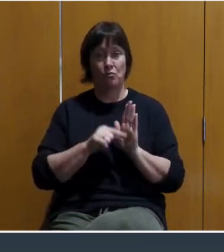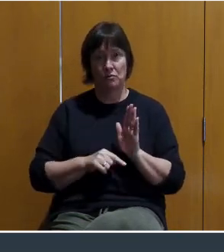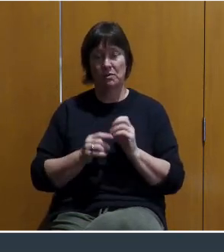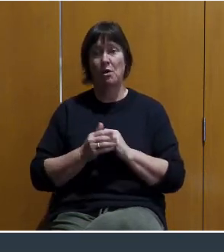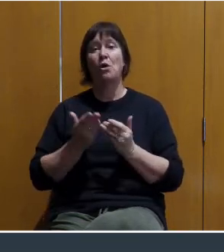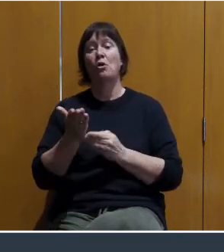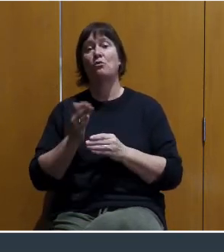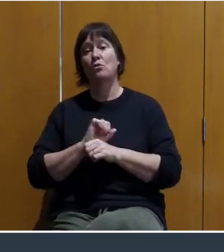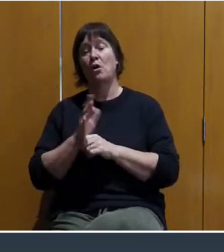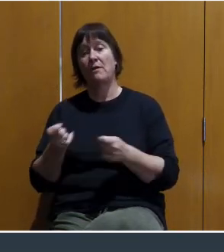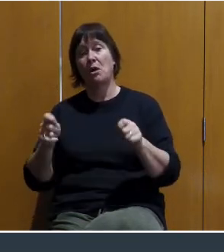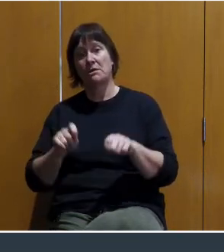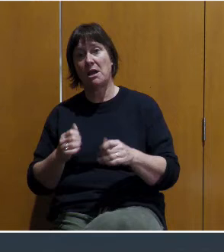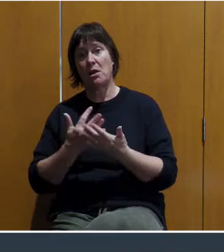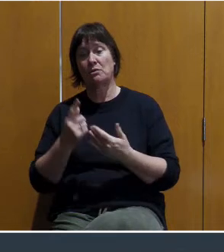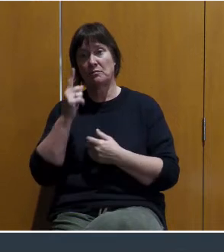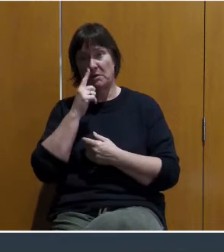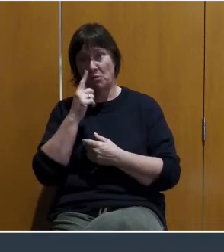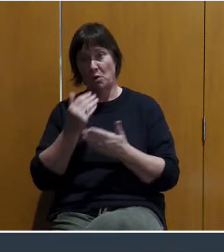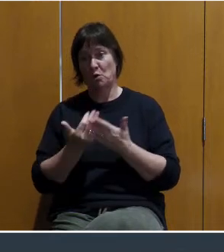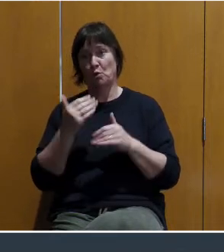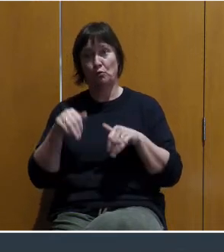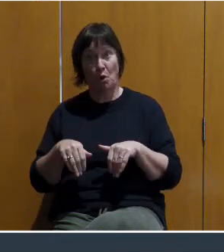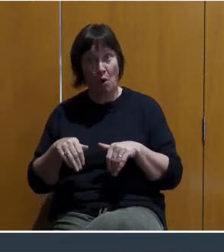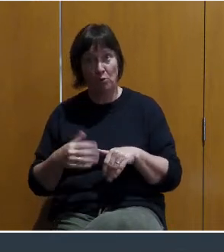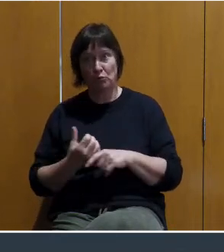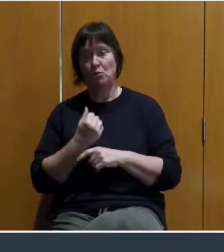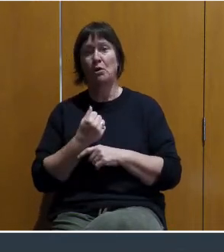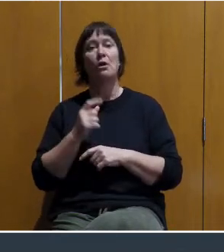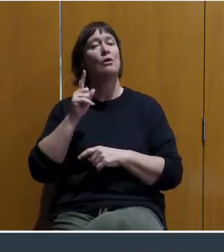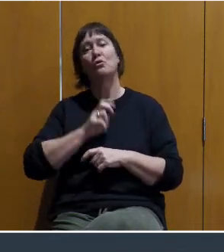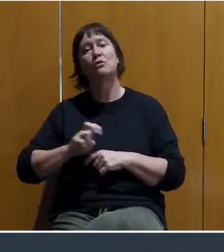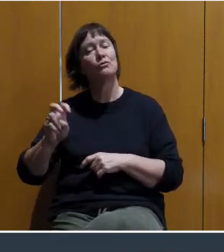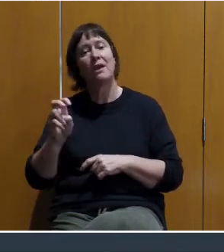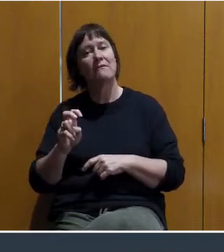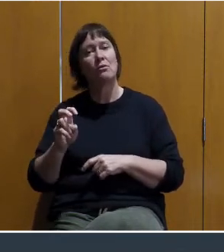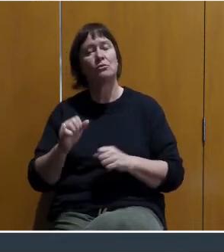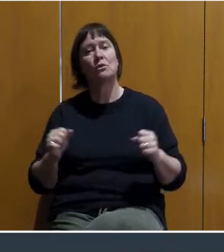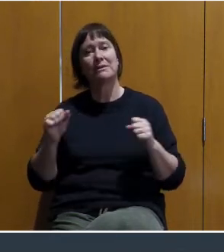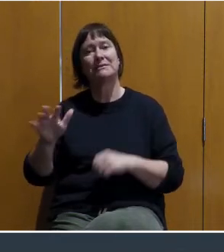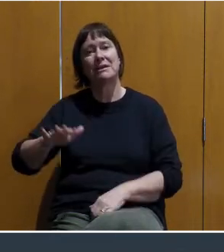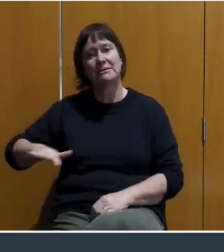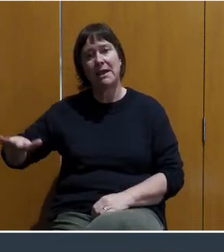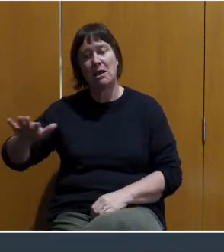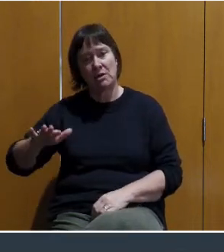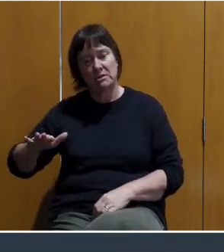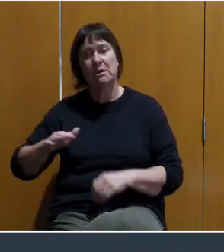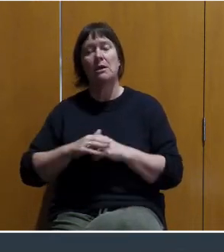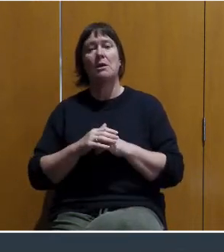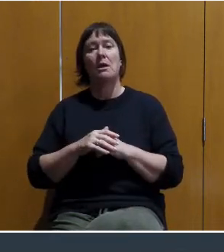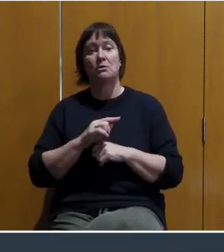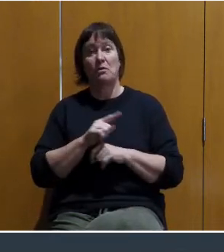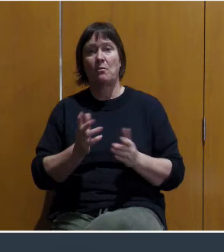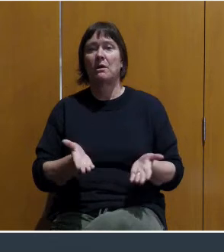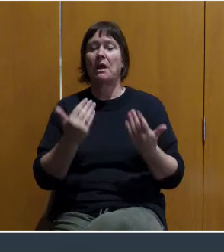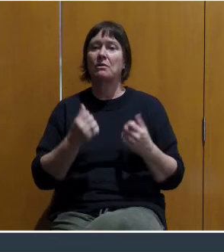During COVID lockdowns, when many people acquired a new dog, they could not travel to exercise areas and were therefore